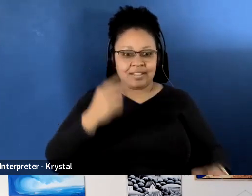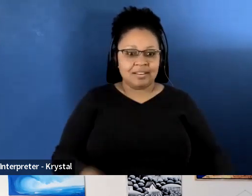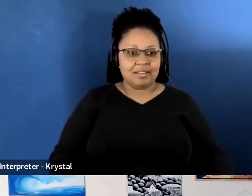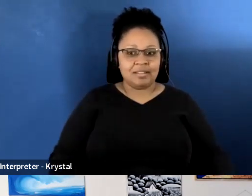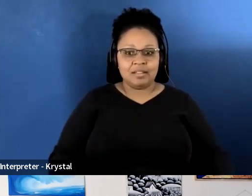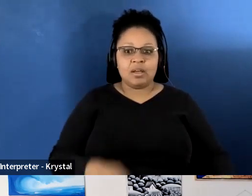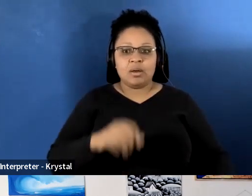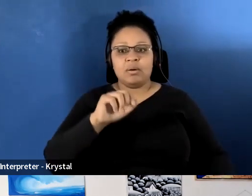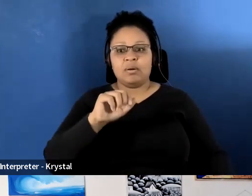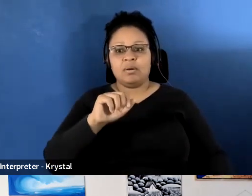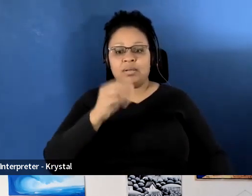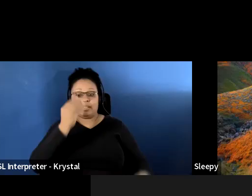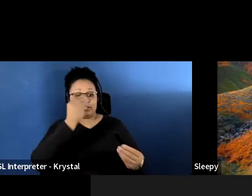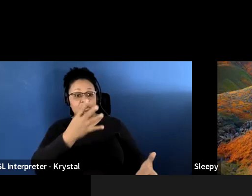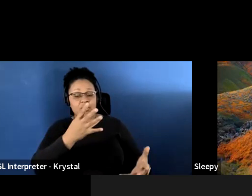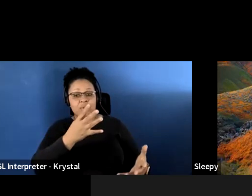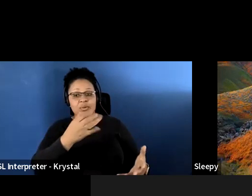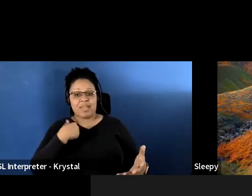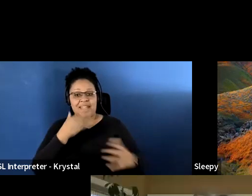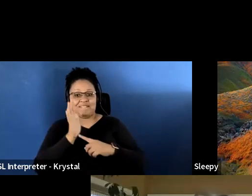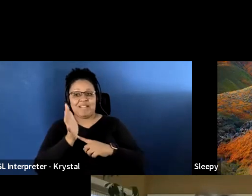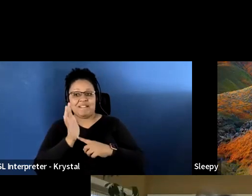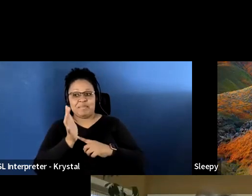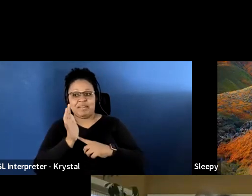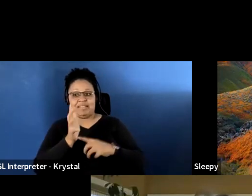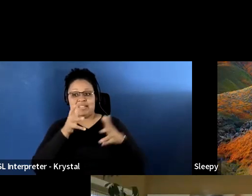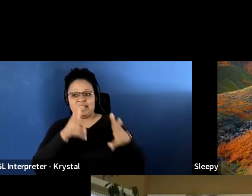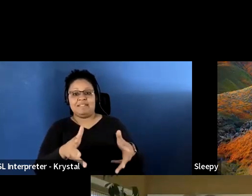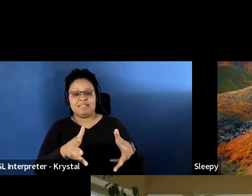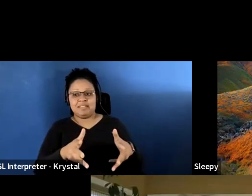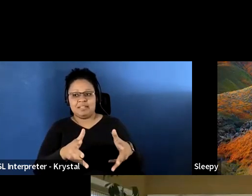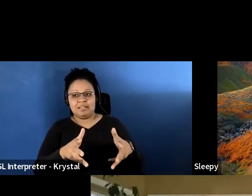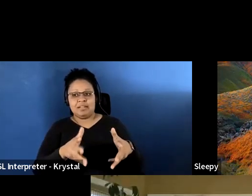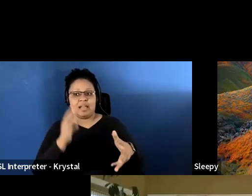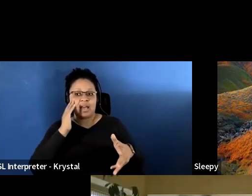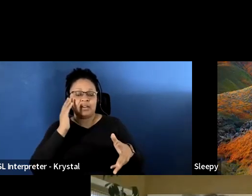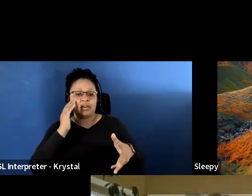yeah, I just want to let you guys know that you have 5 minutes left. And I know